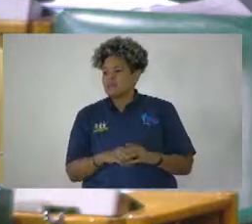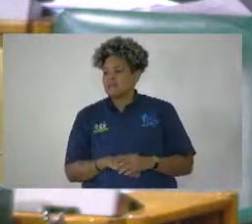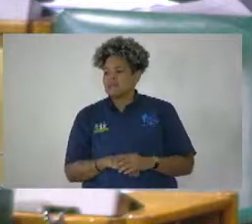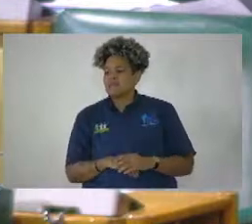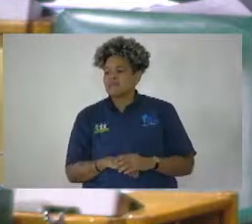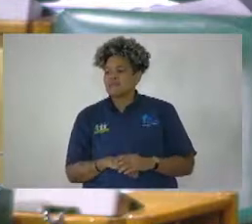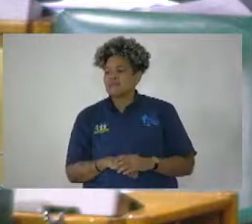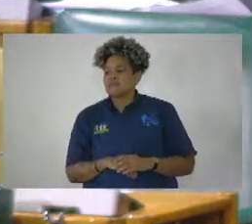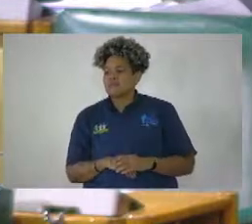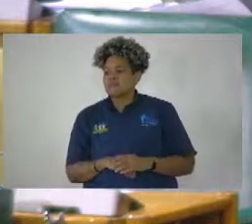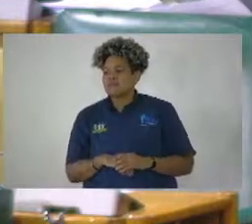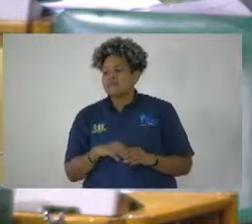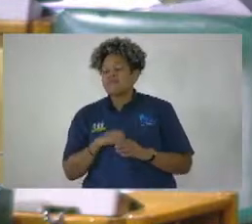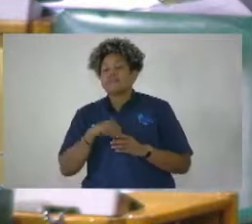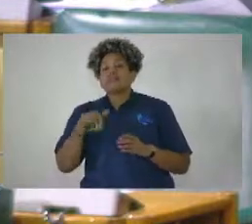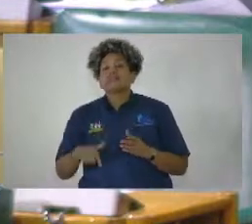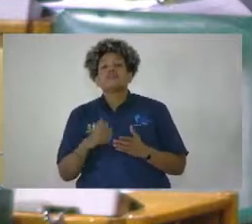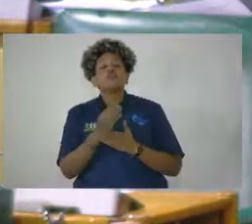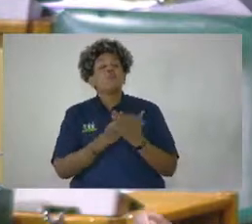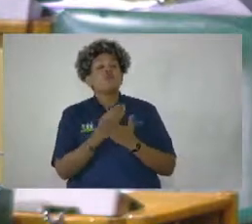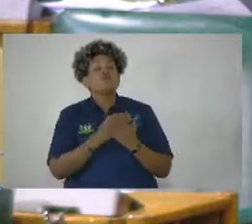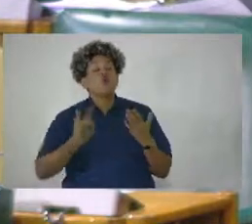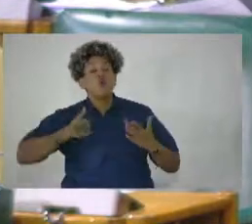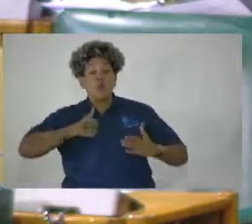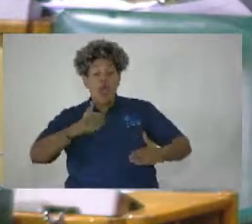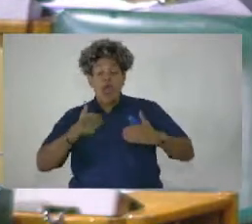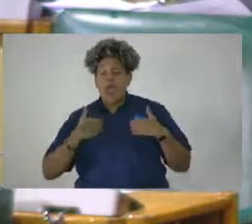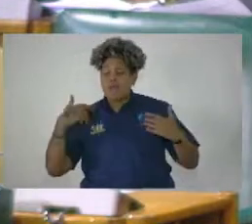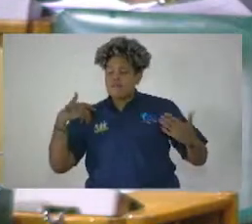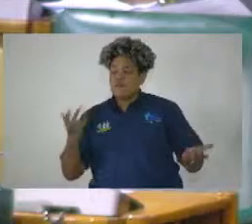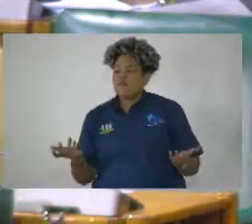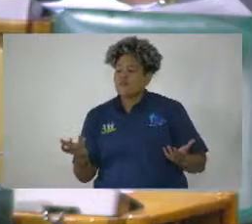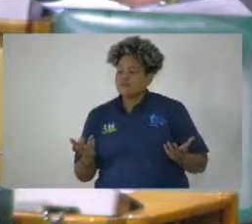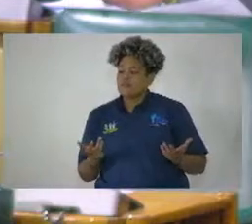Mr. Speaker, in this budget, we have